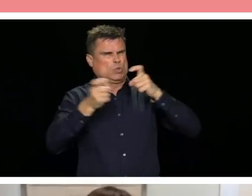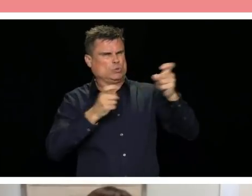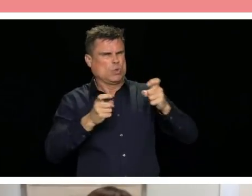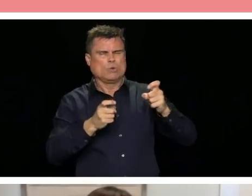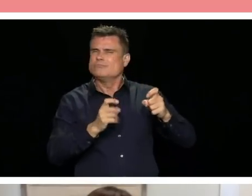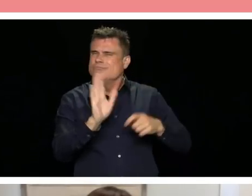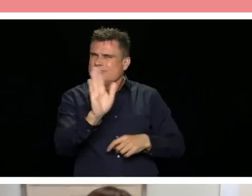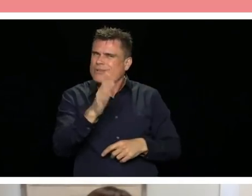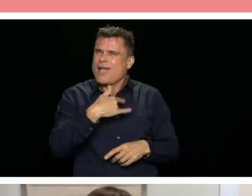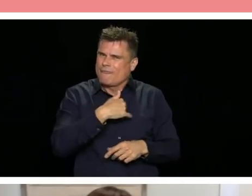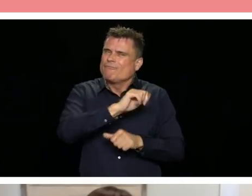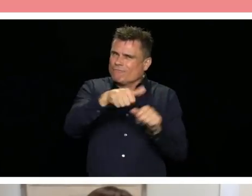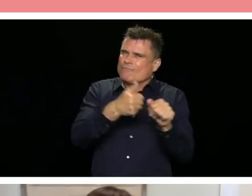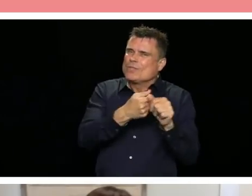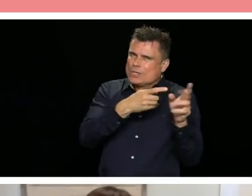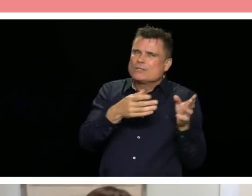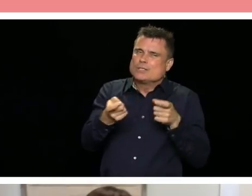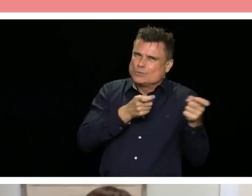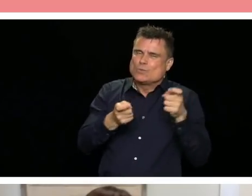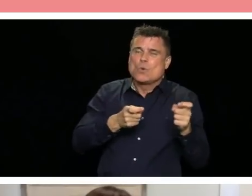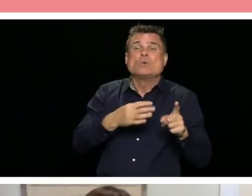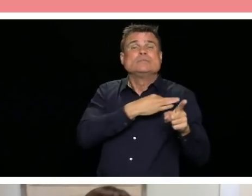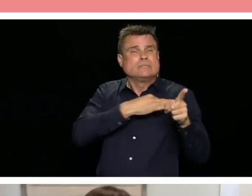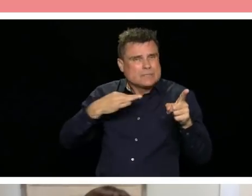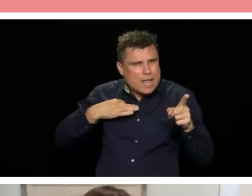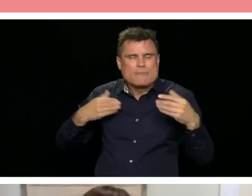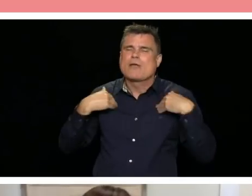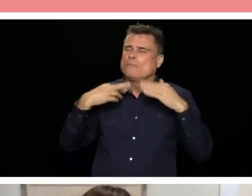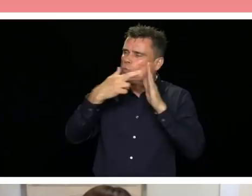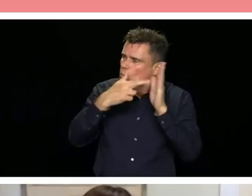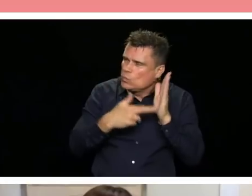them with their procedures.